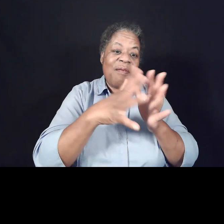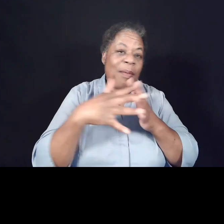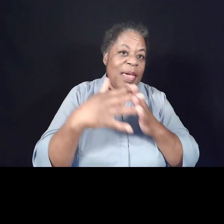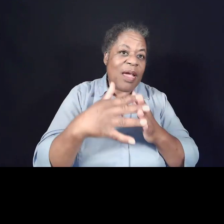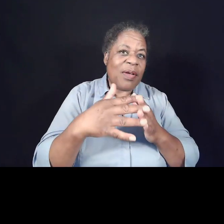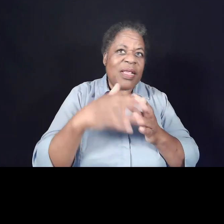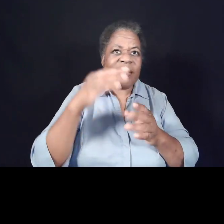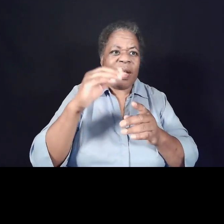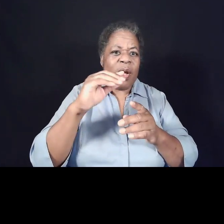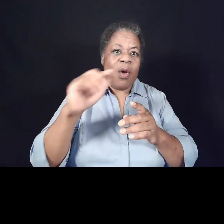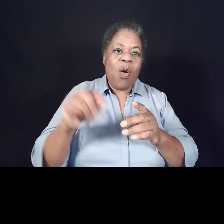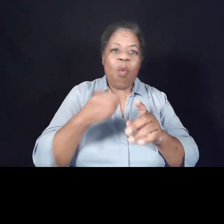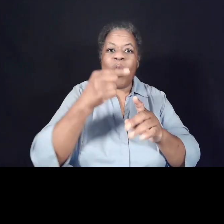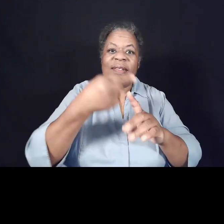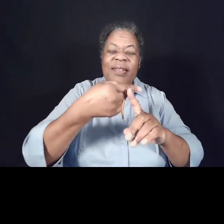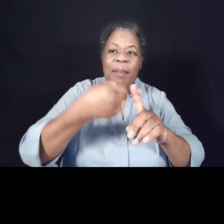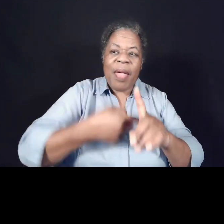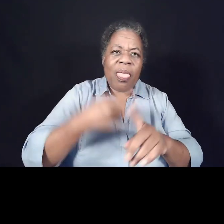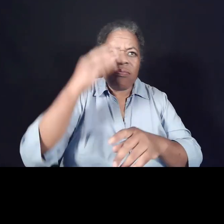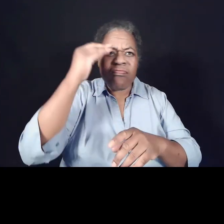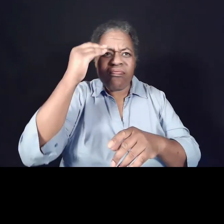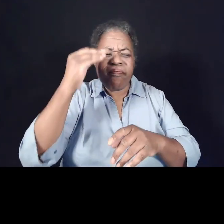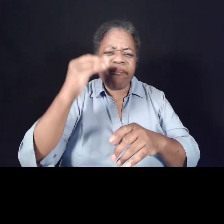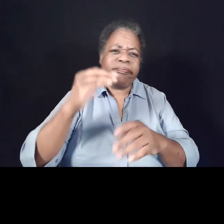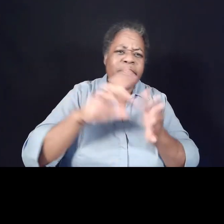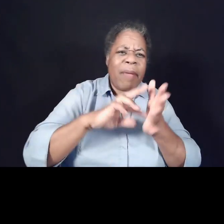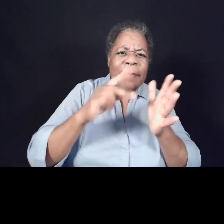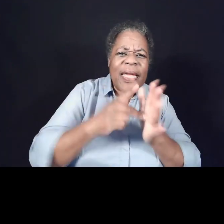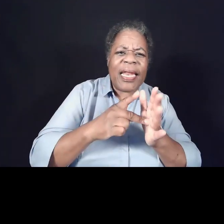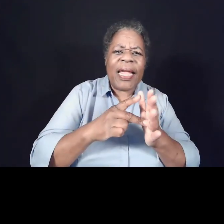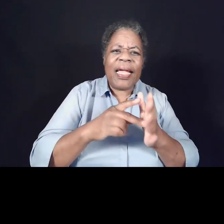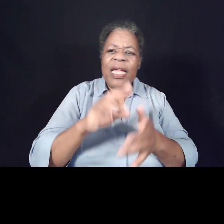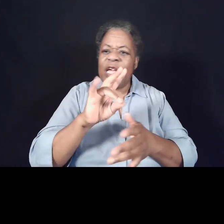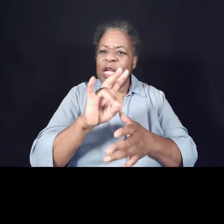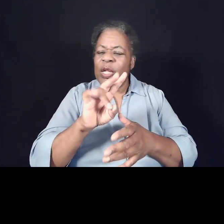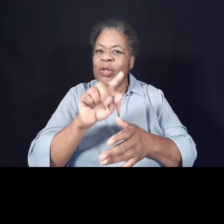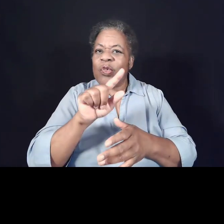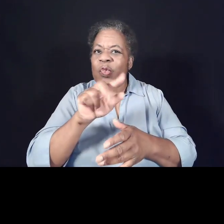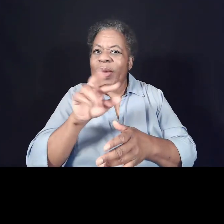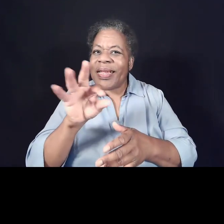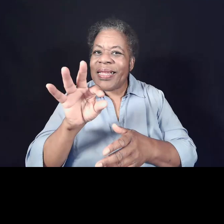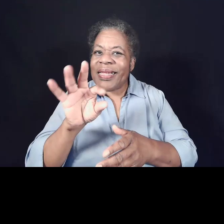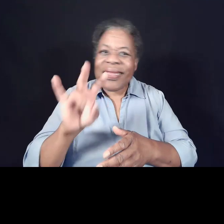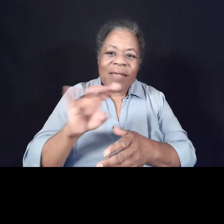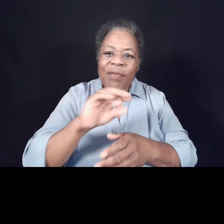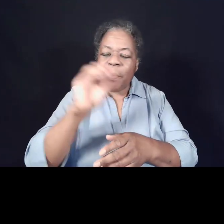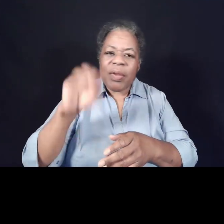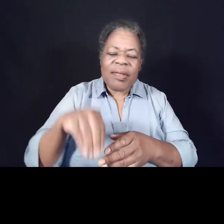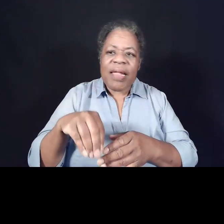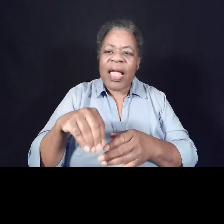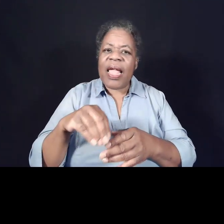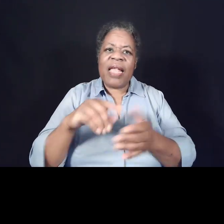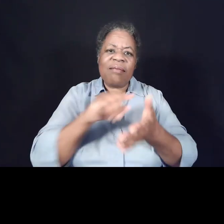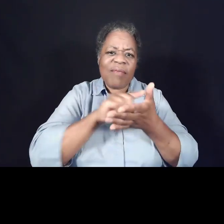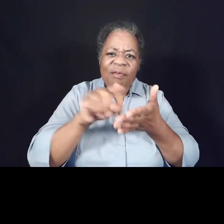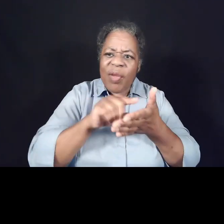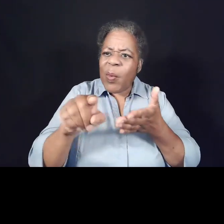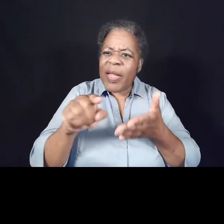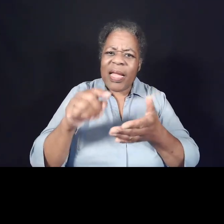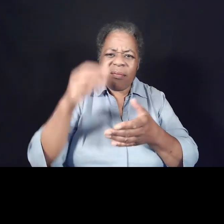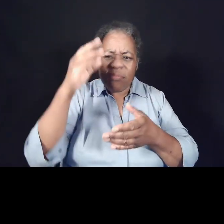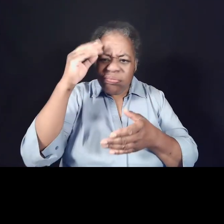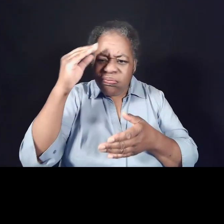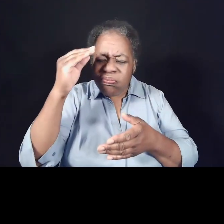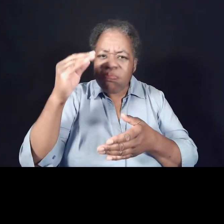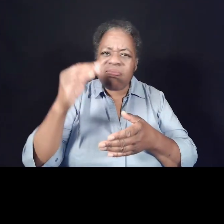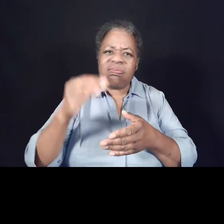month. 27% say they wonder about it weekly, and 20% say they wonder about meaning and purpose every day. And